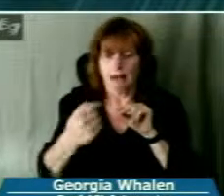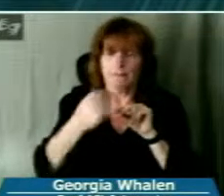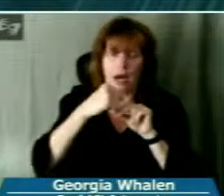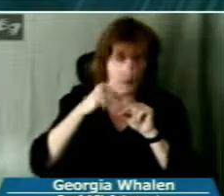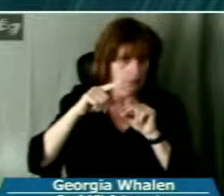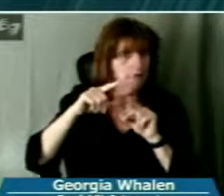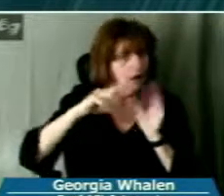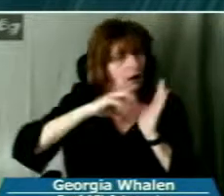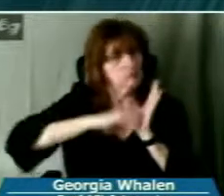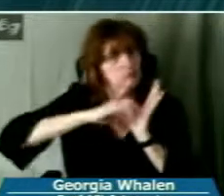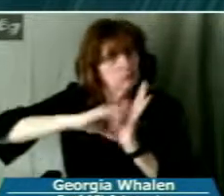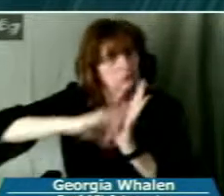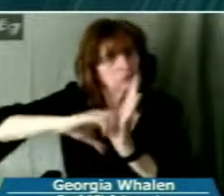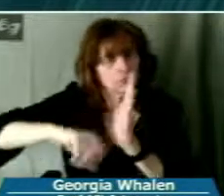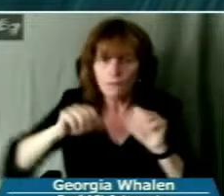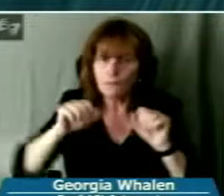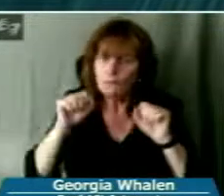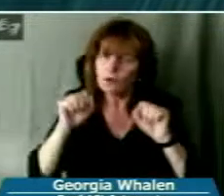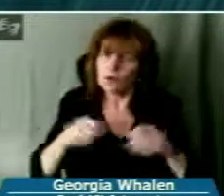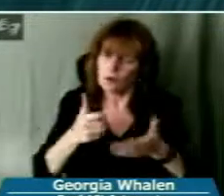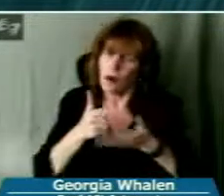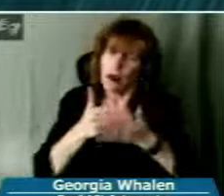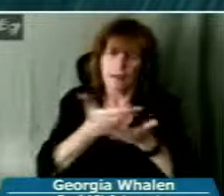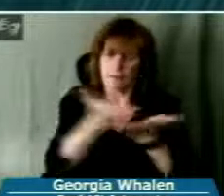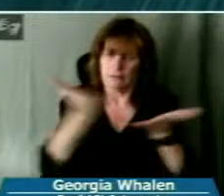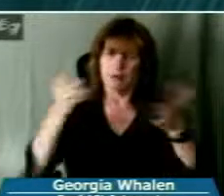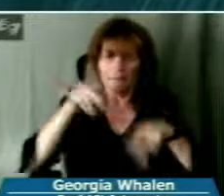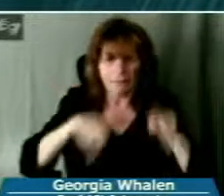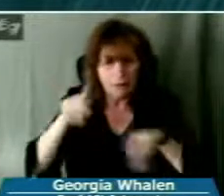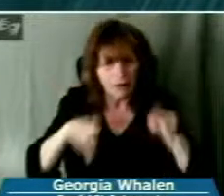unprecedented time. So to find out more, you can go to